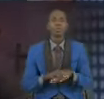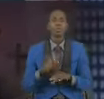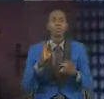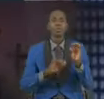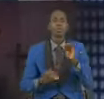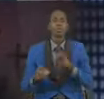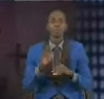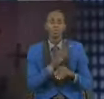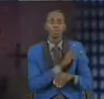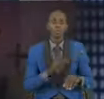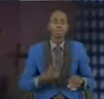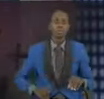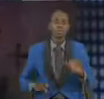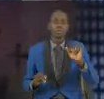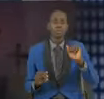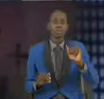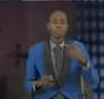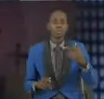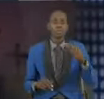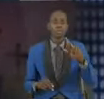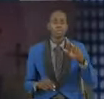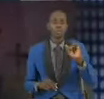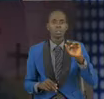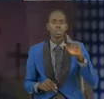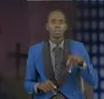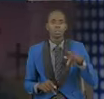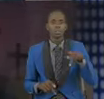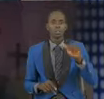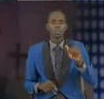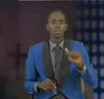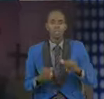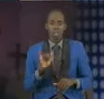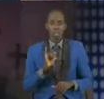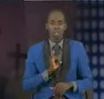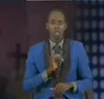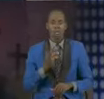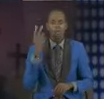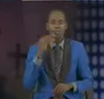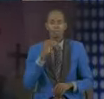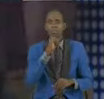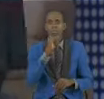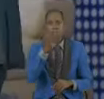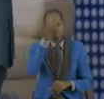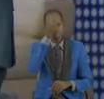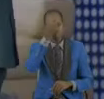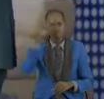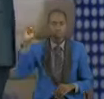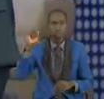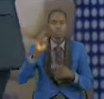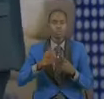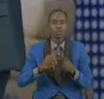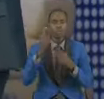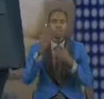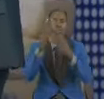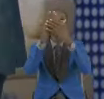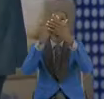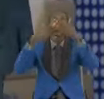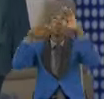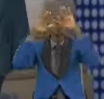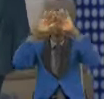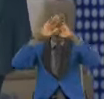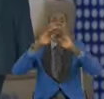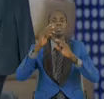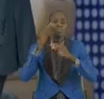Agrippa, I was not disobedient to the heavenly vision. All the other apostles could